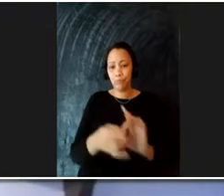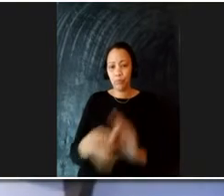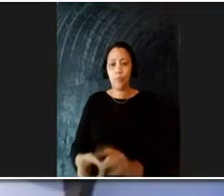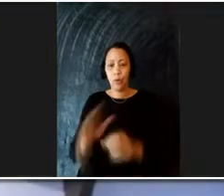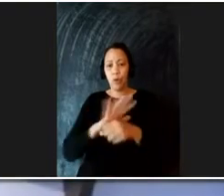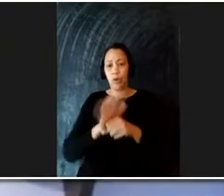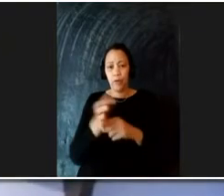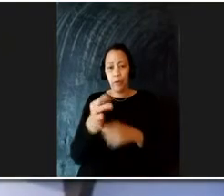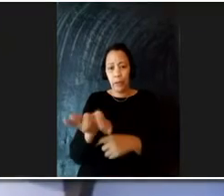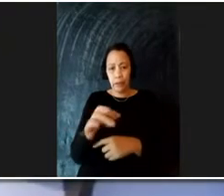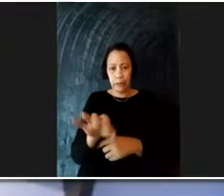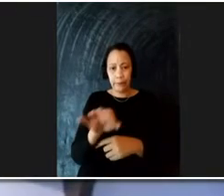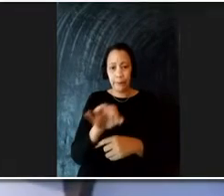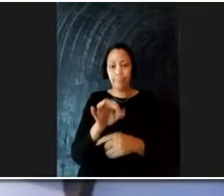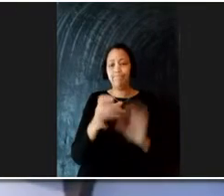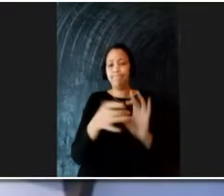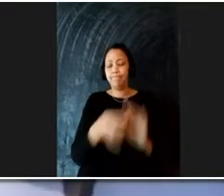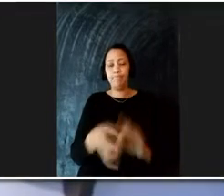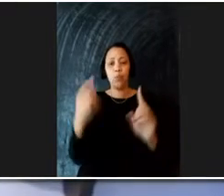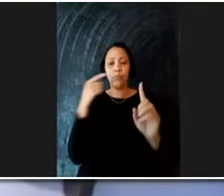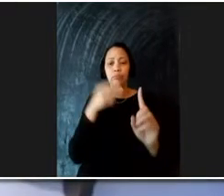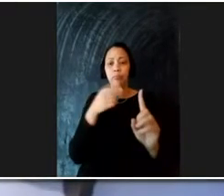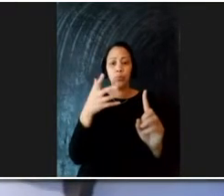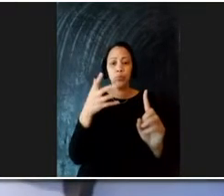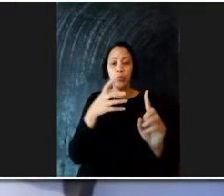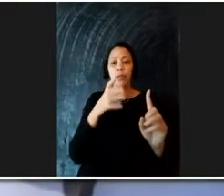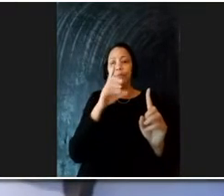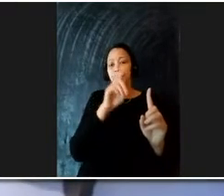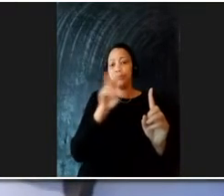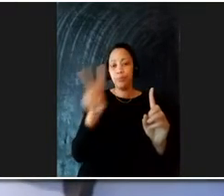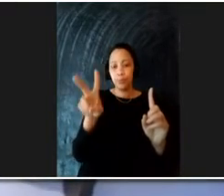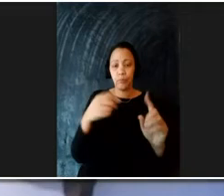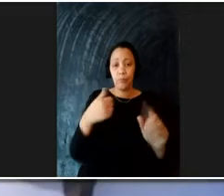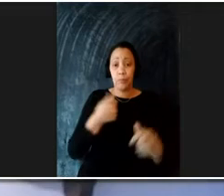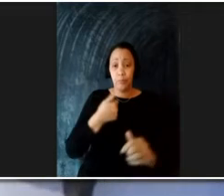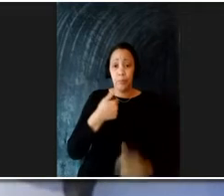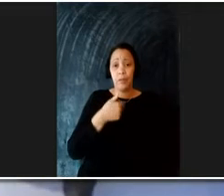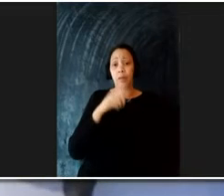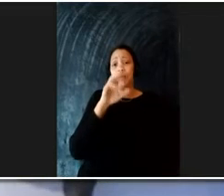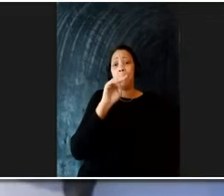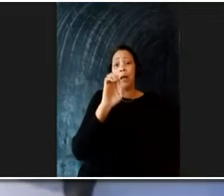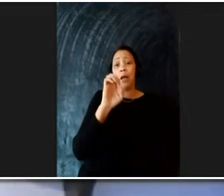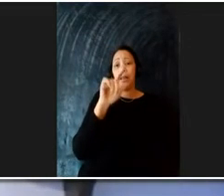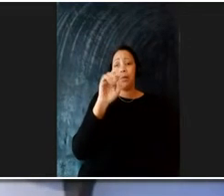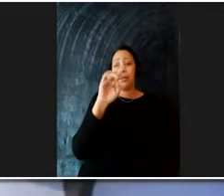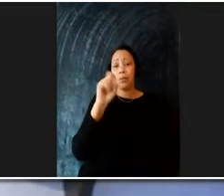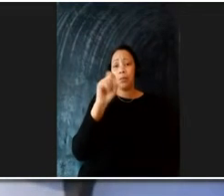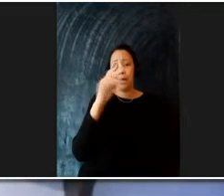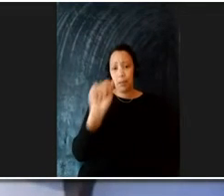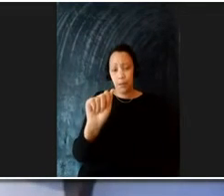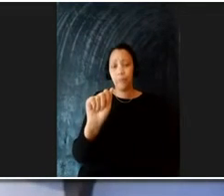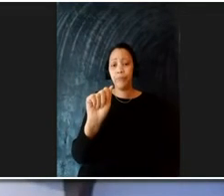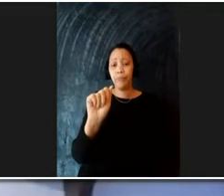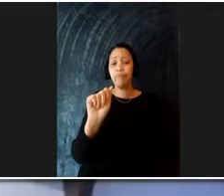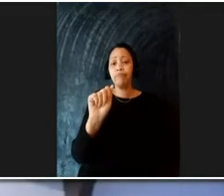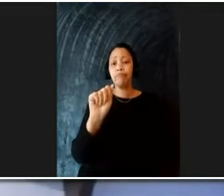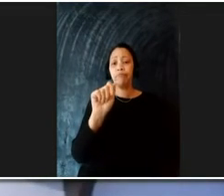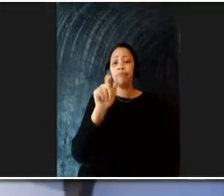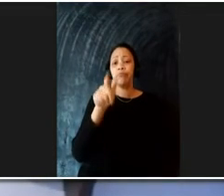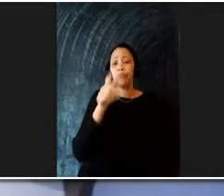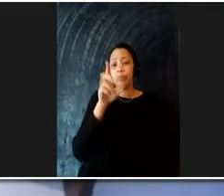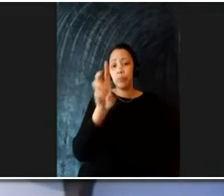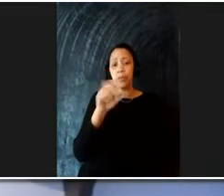services and with chair Rosen PA's comments about really boiling it that's what I'm going we our our main